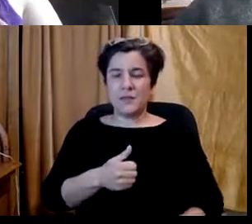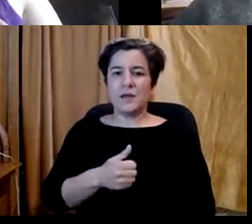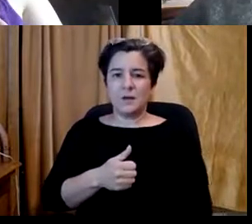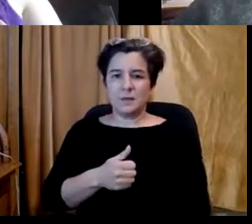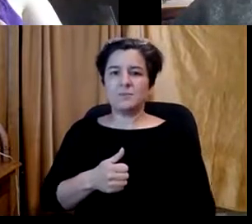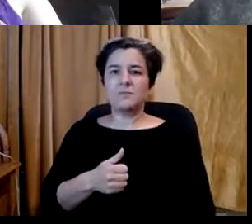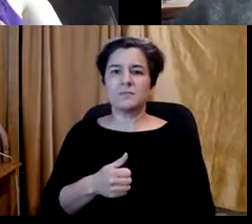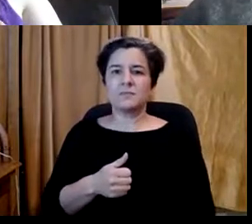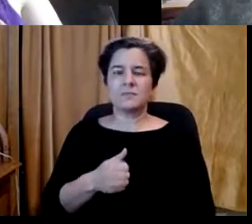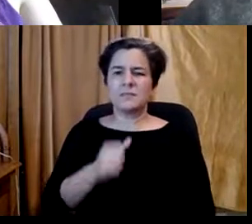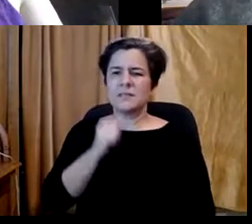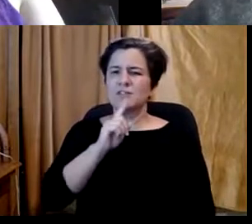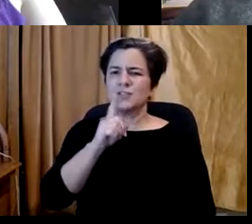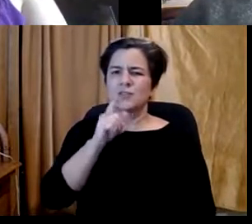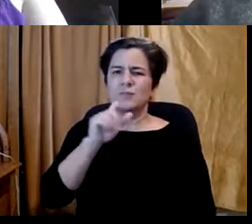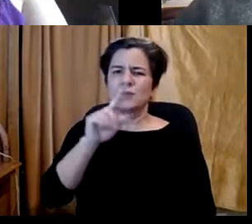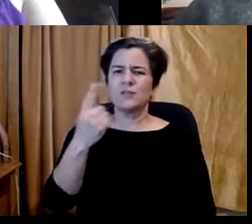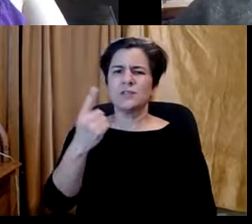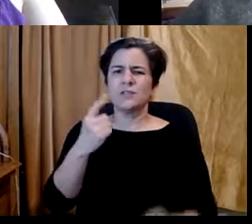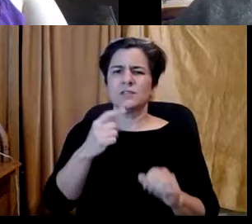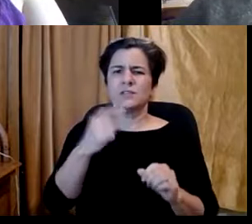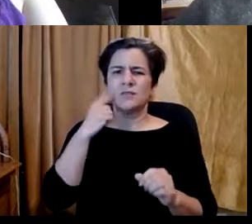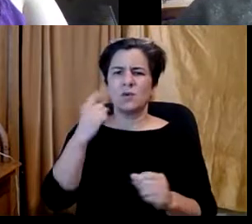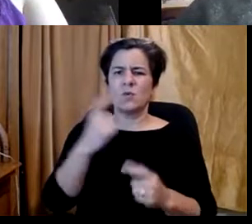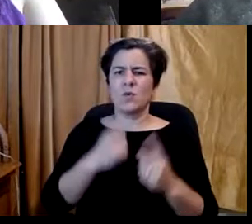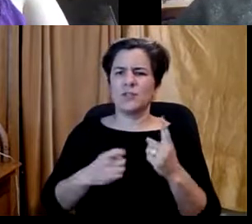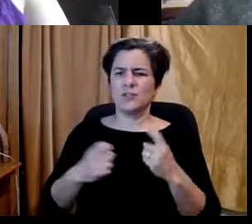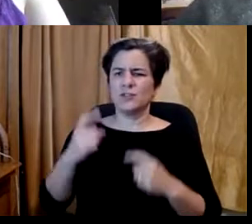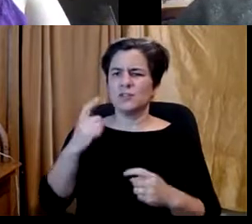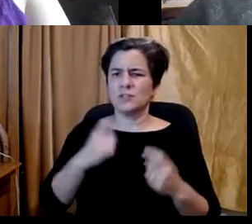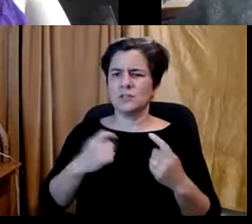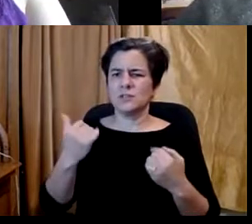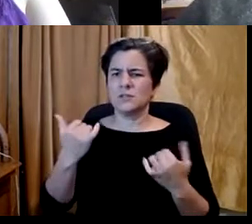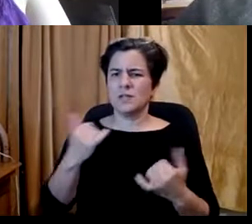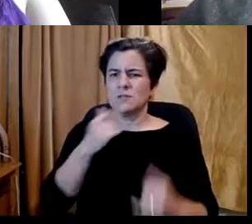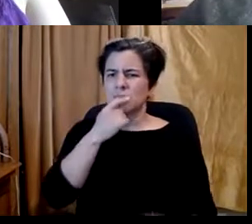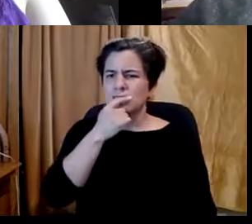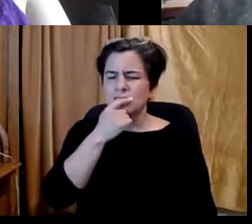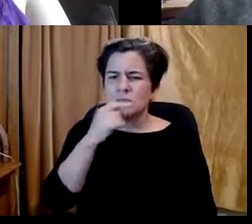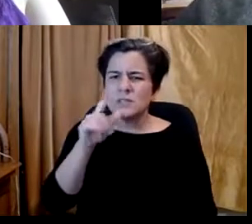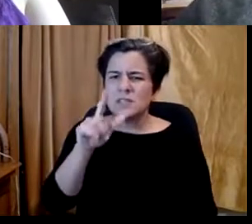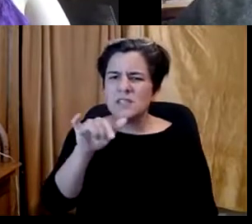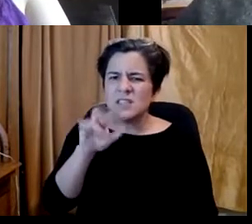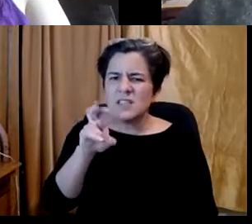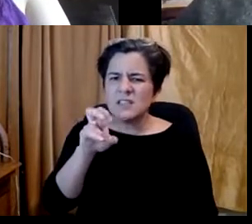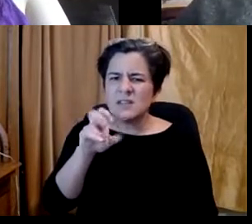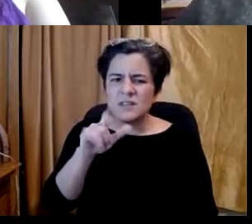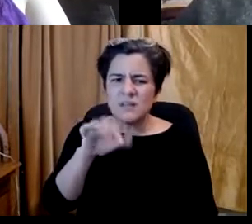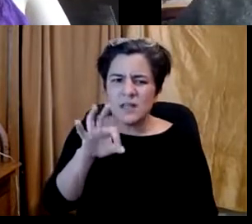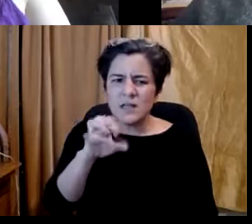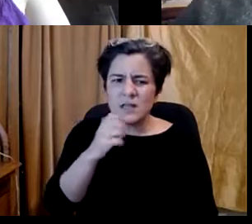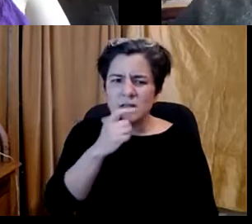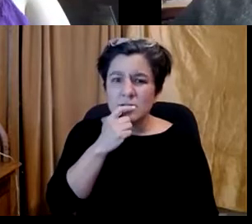who's first in line, lives life. I don't know who you are. Are